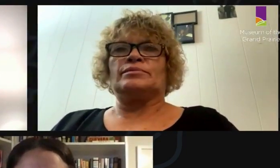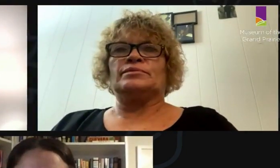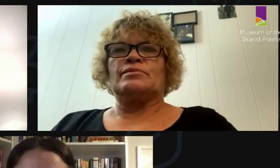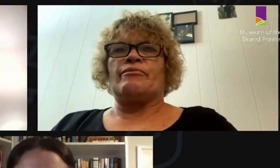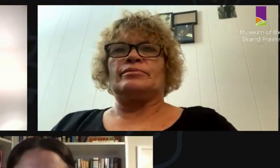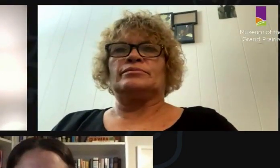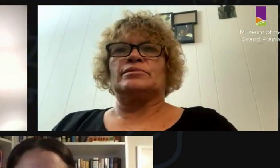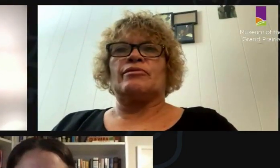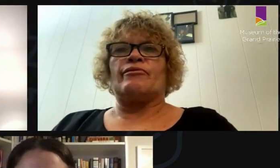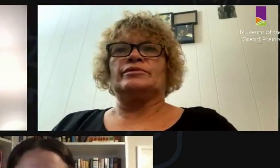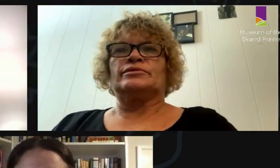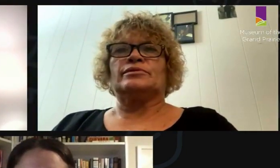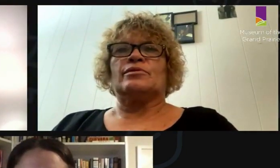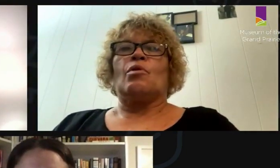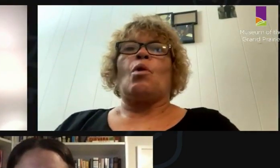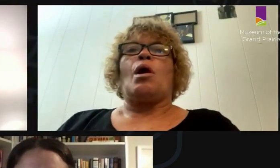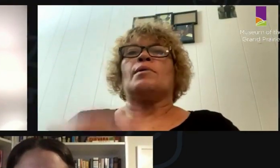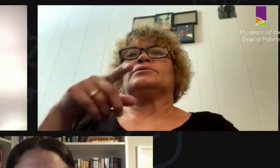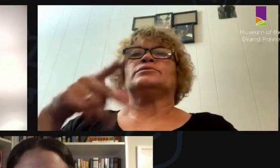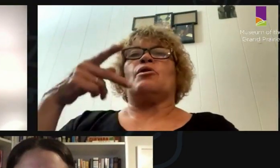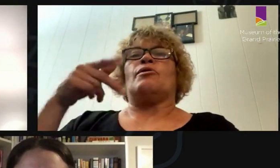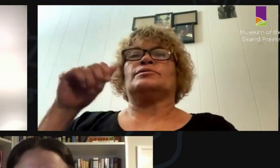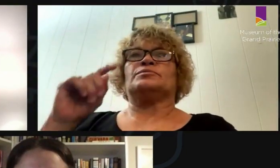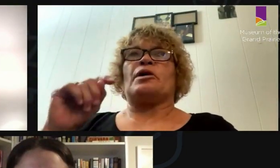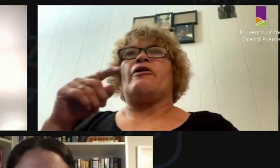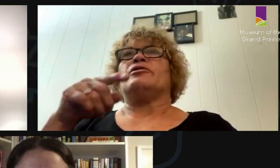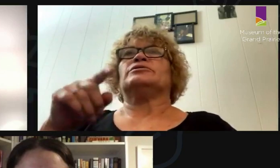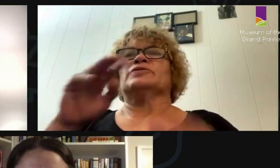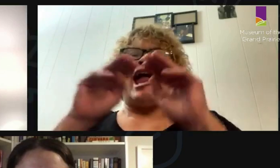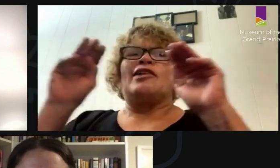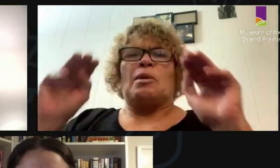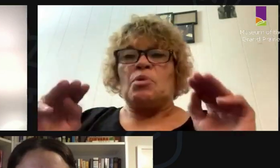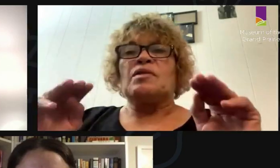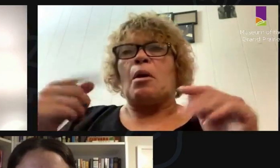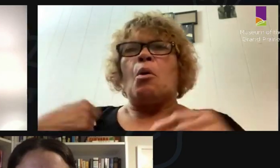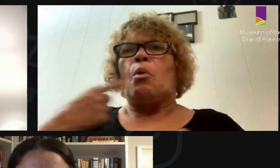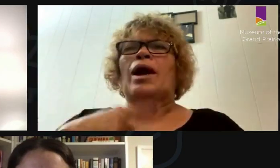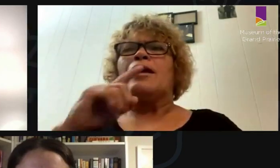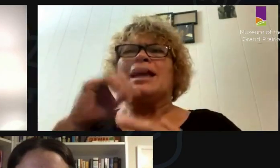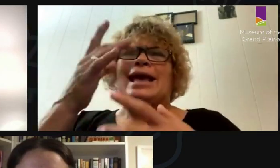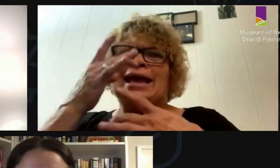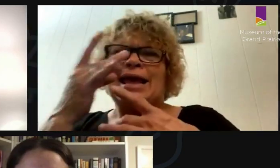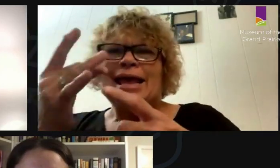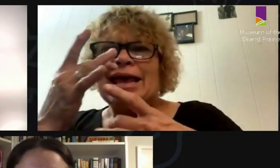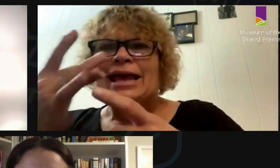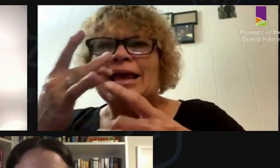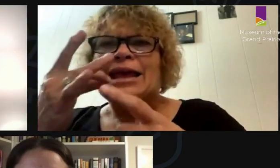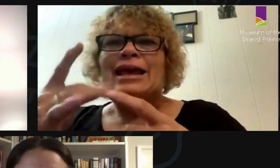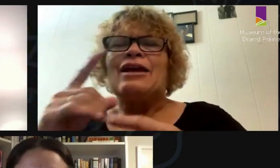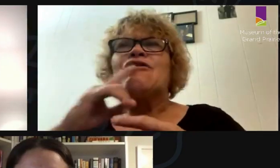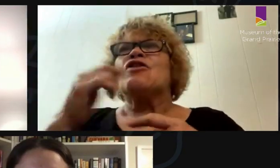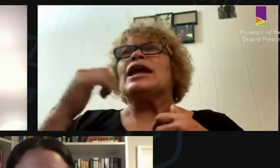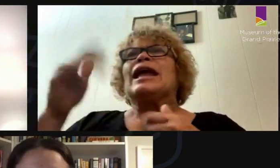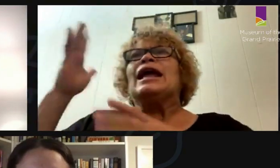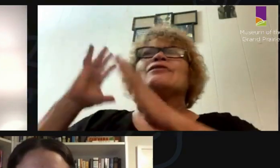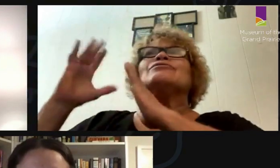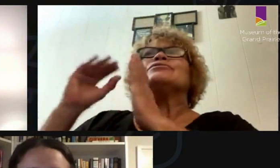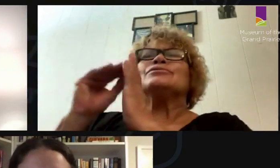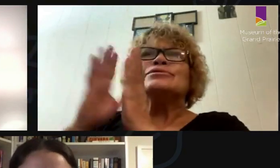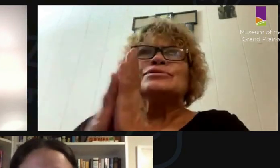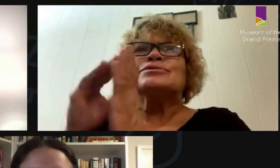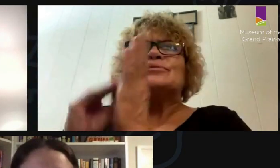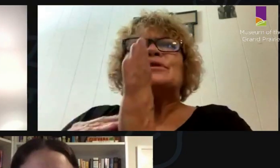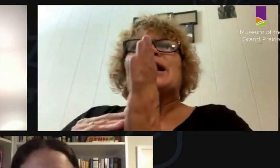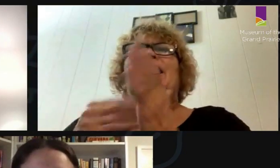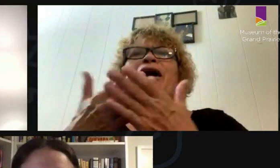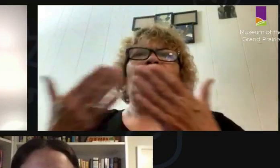Okay. Look, you know, working at a museum, I'm always interested in, you know, getting deep in the archives and the repositories and that sort of